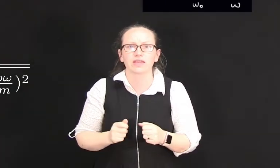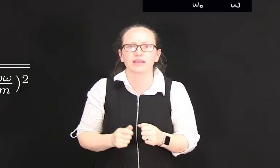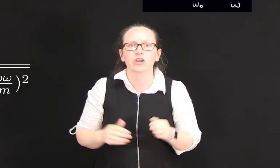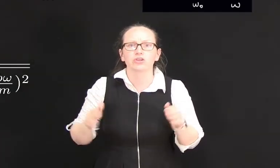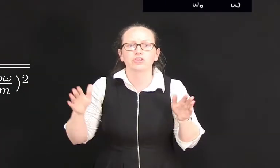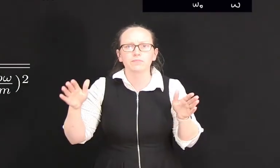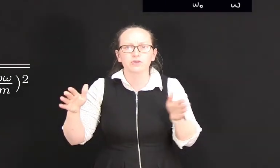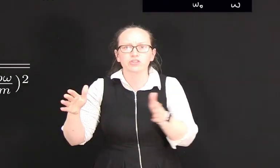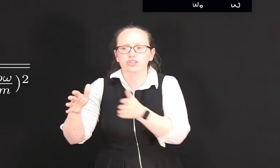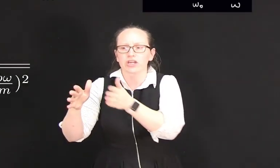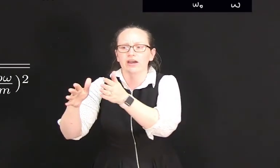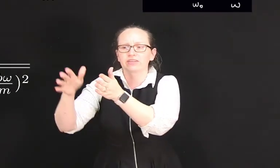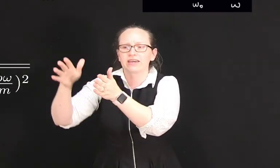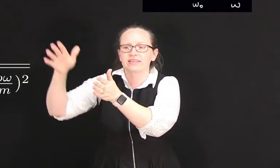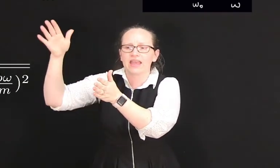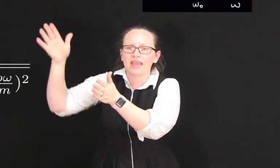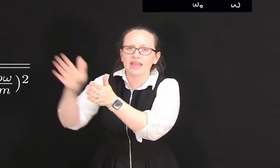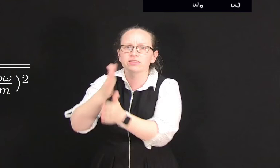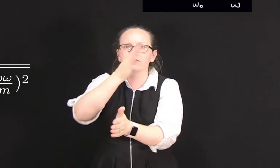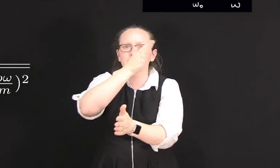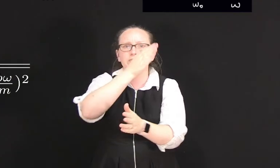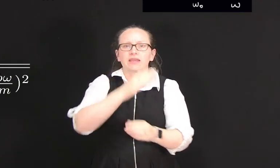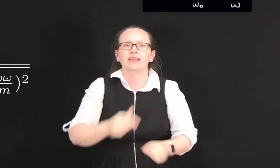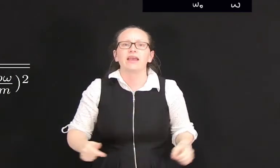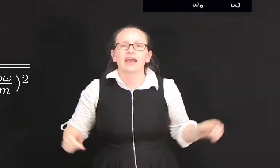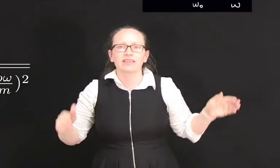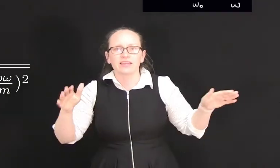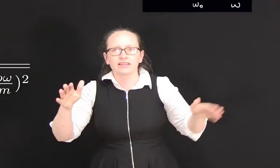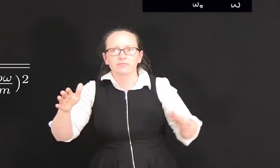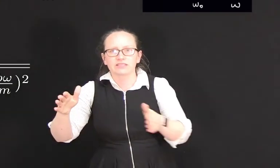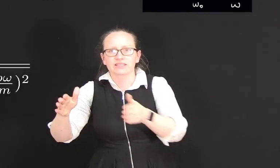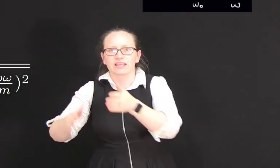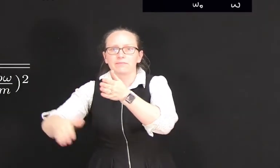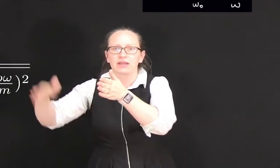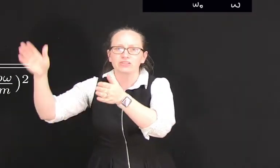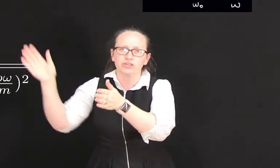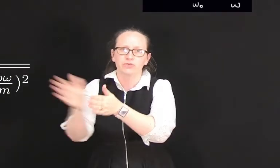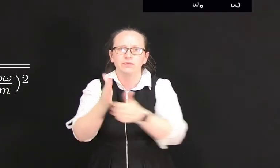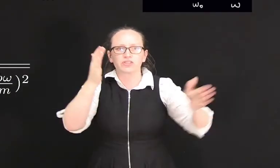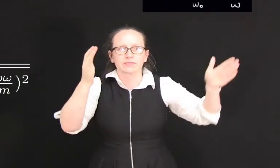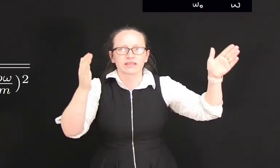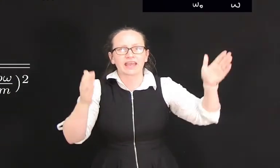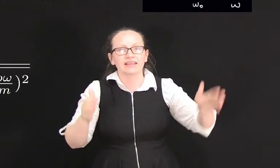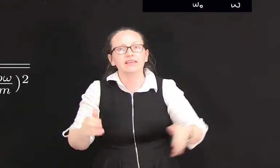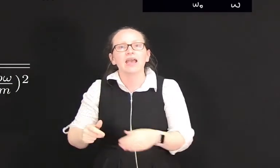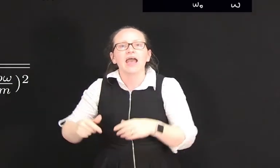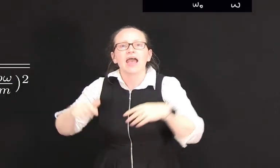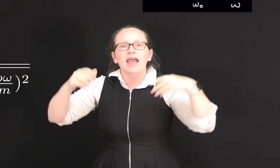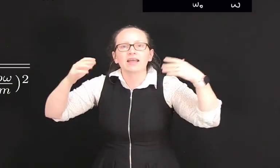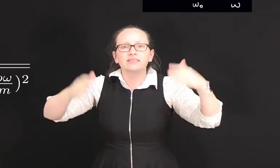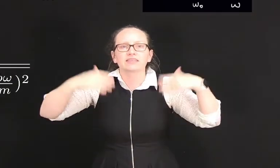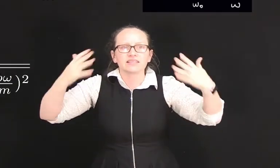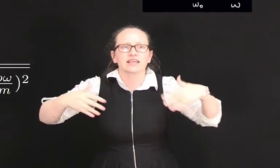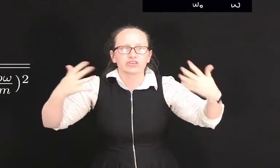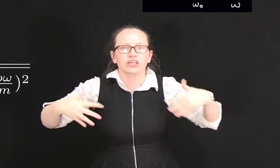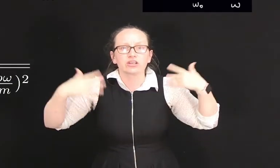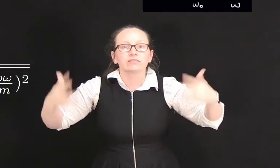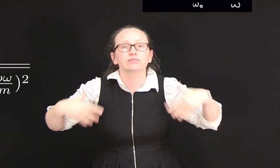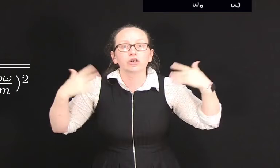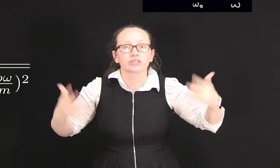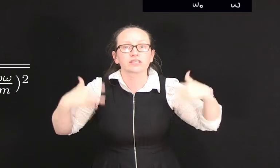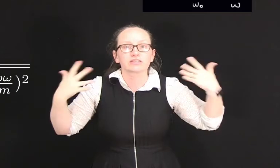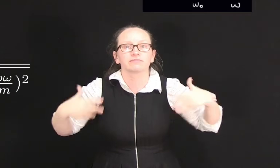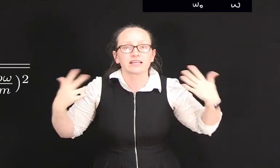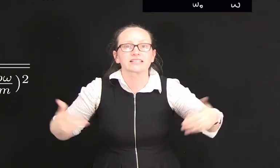along the swing, you push the child at the end of the swing, and then once they come back to you, you push them again. And this